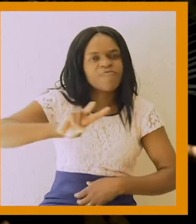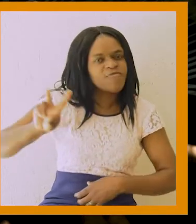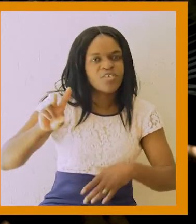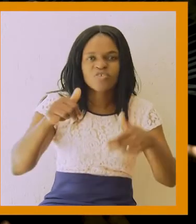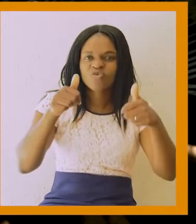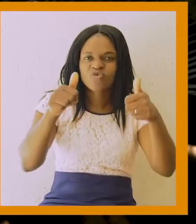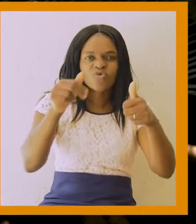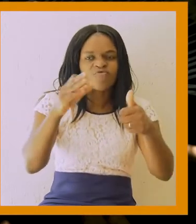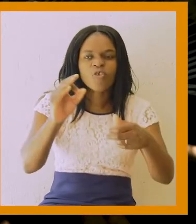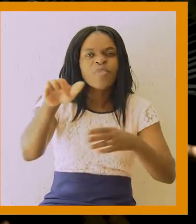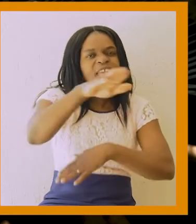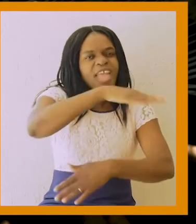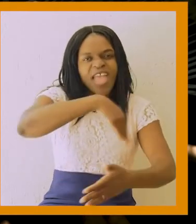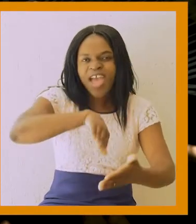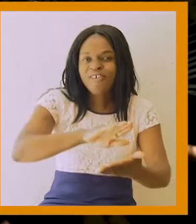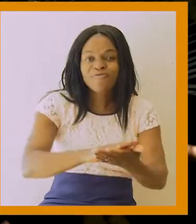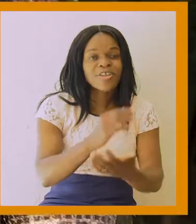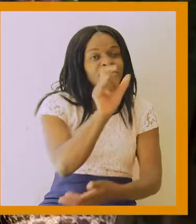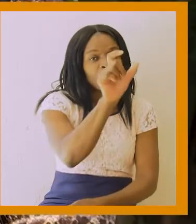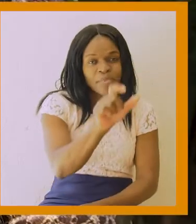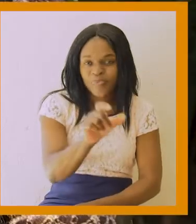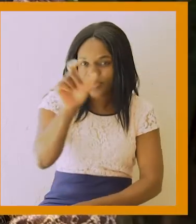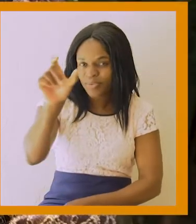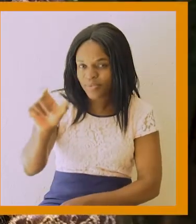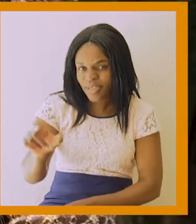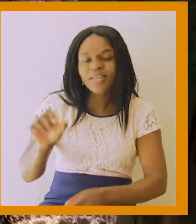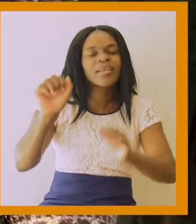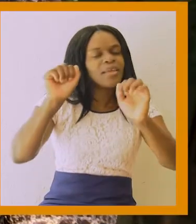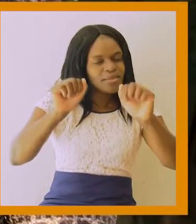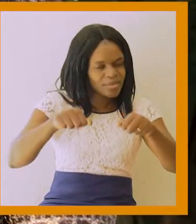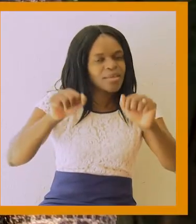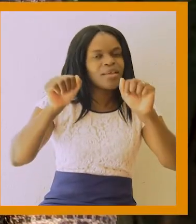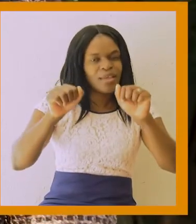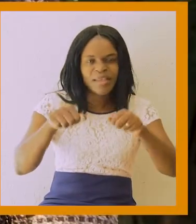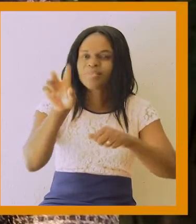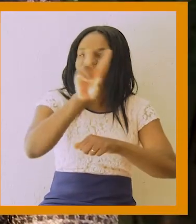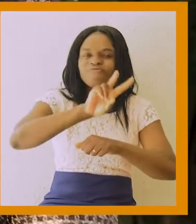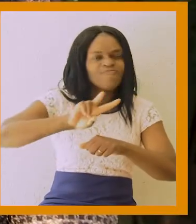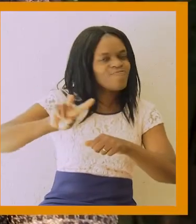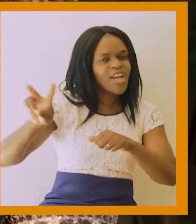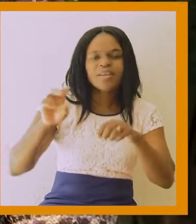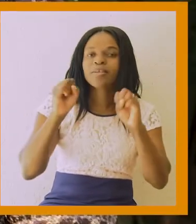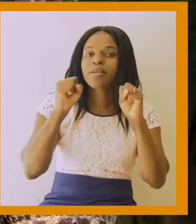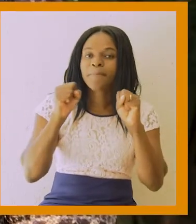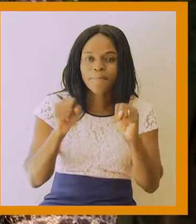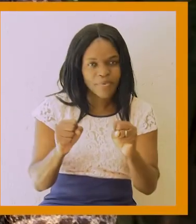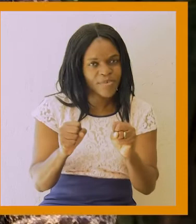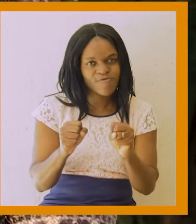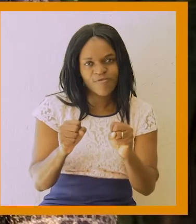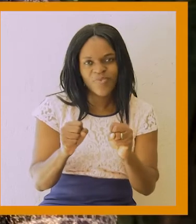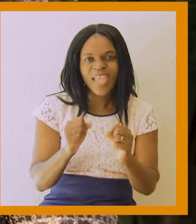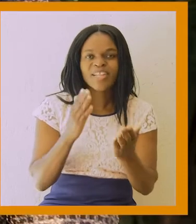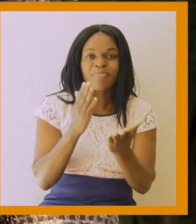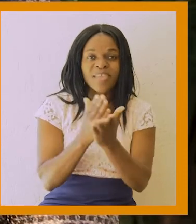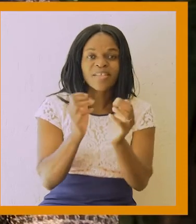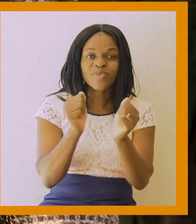should be conducive for everyone. Indeed, that is a powerful call to